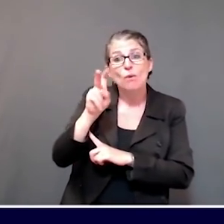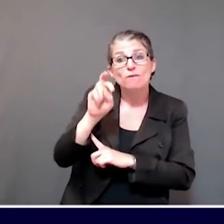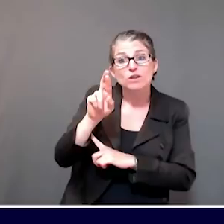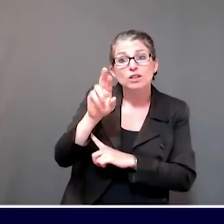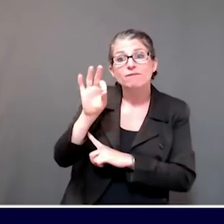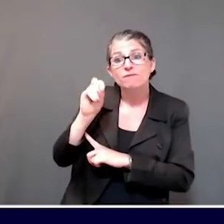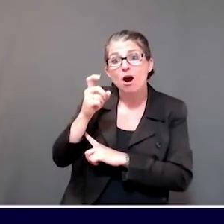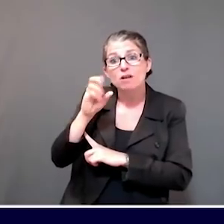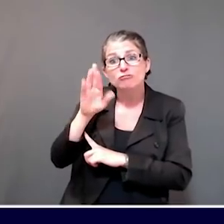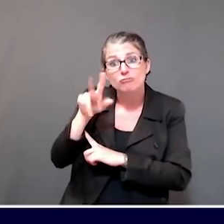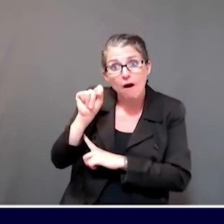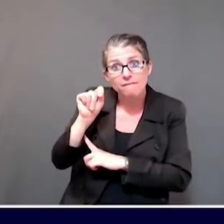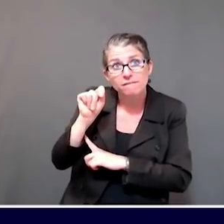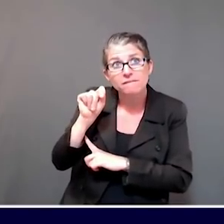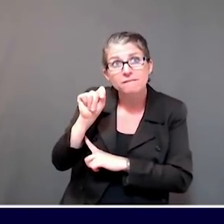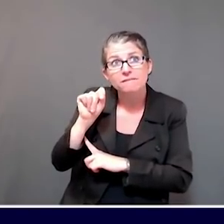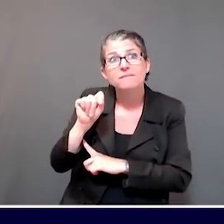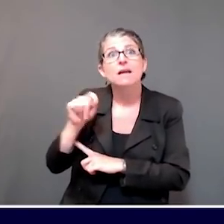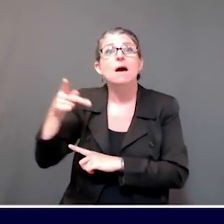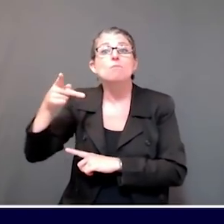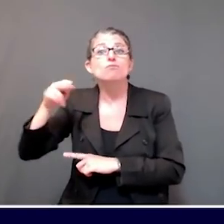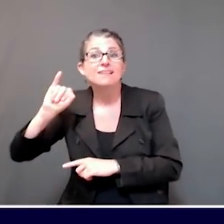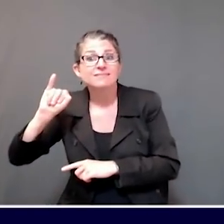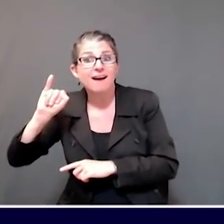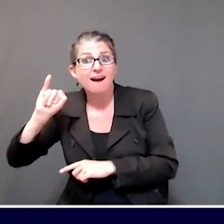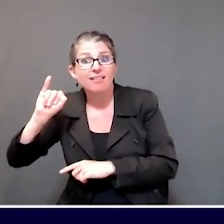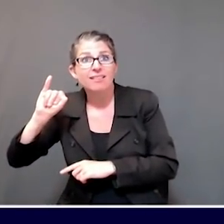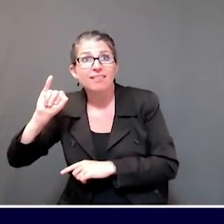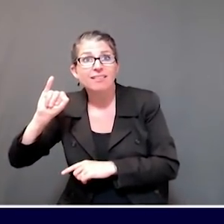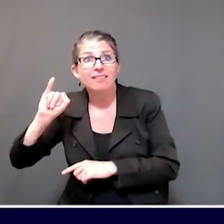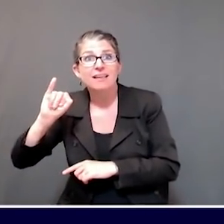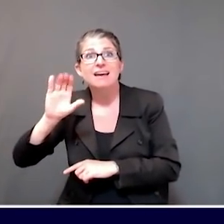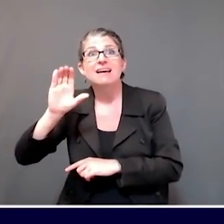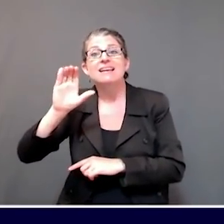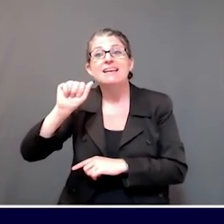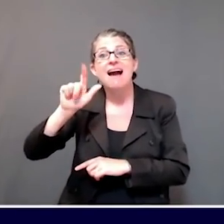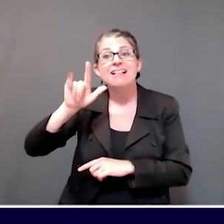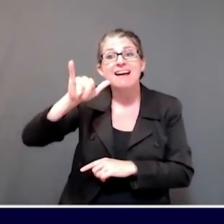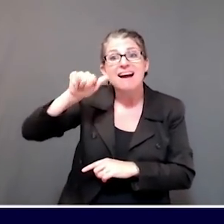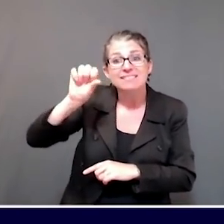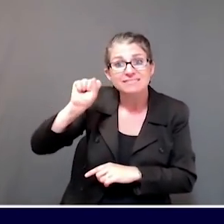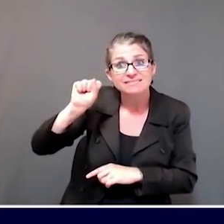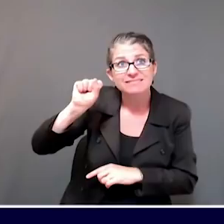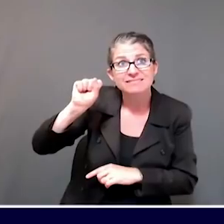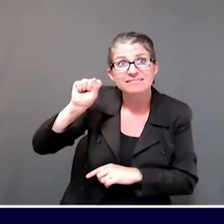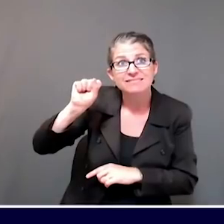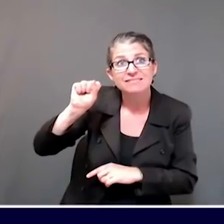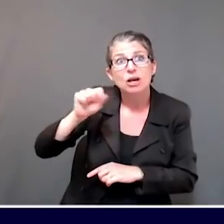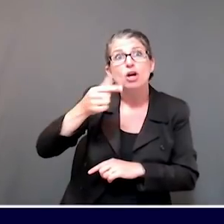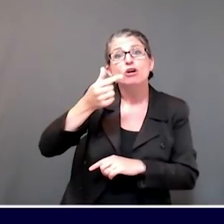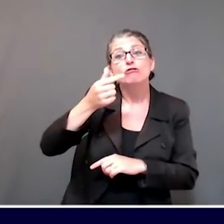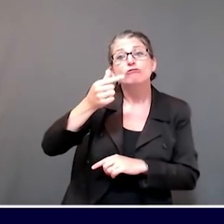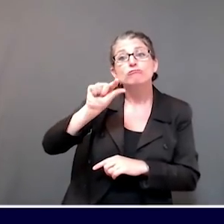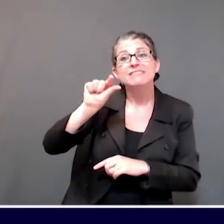Pittsfield, Bar Harbor, Fort Kent, and some of these locations will have multiple sites.